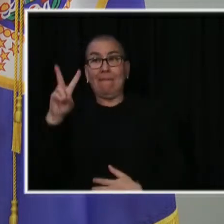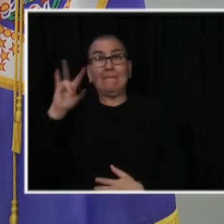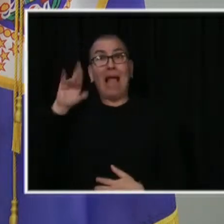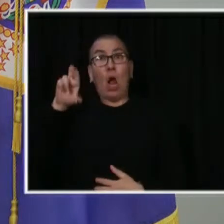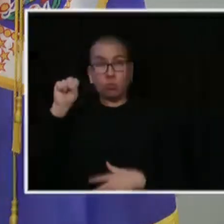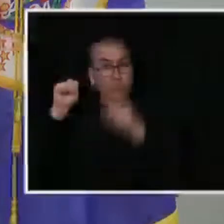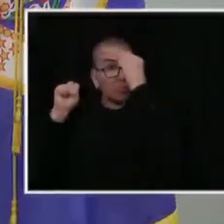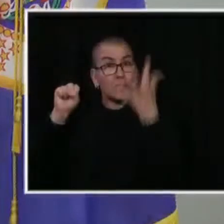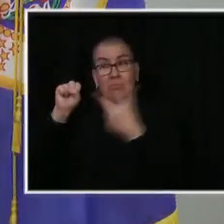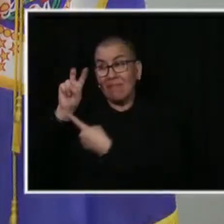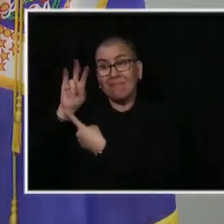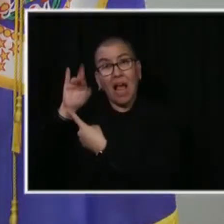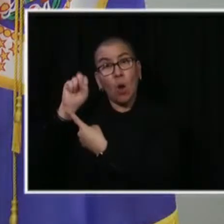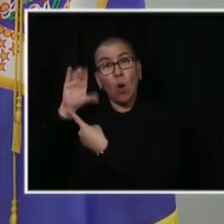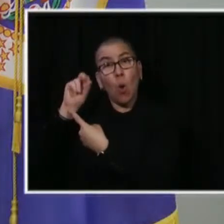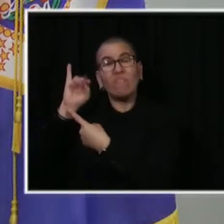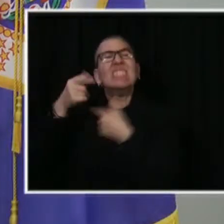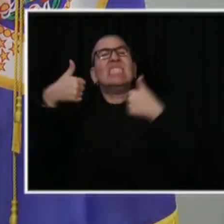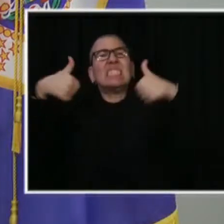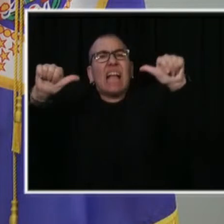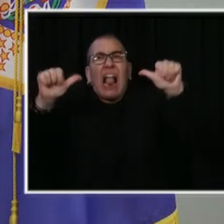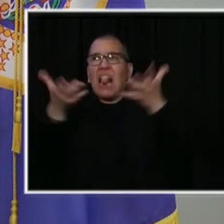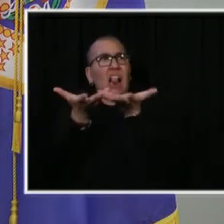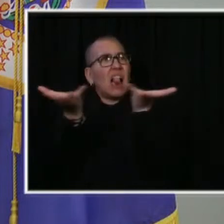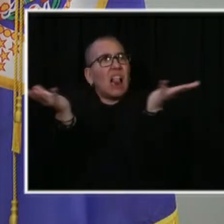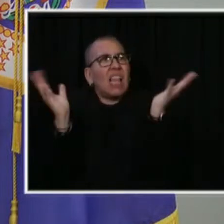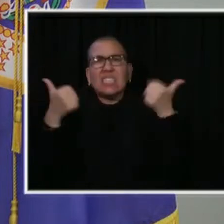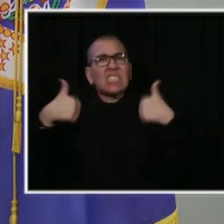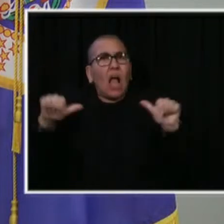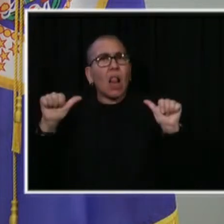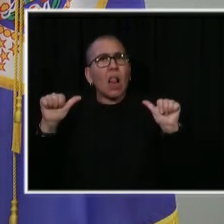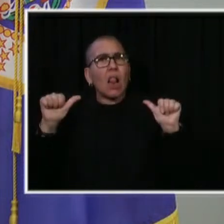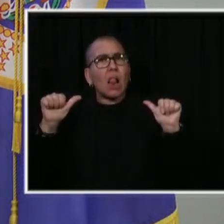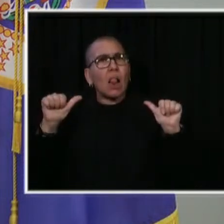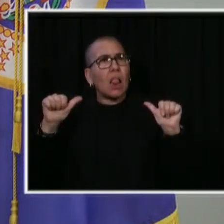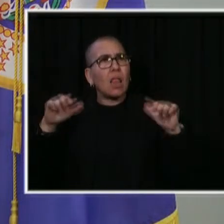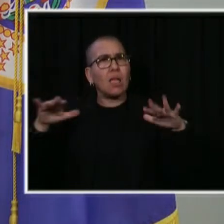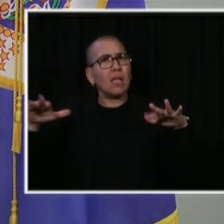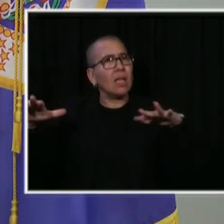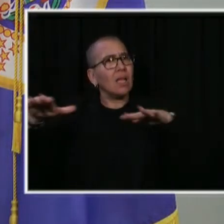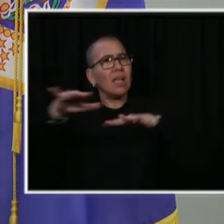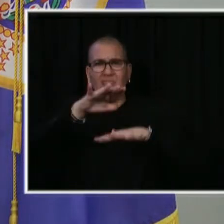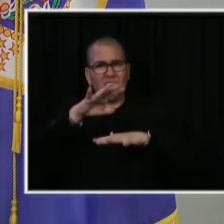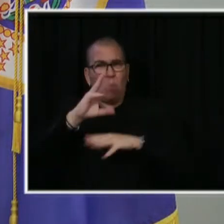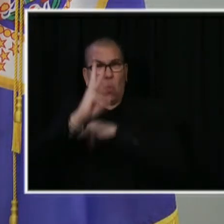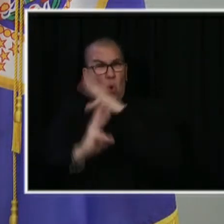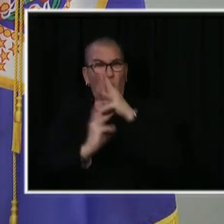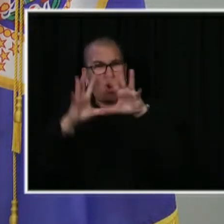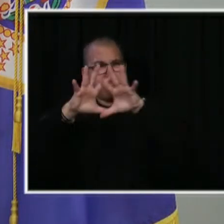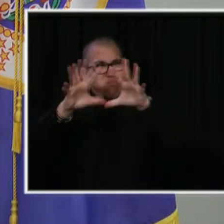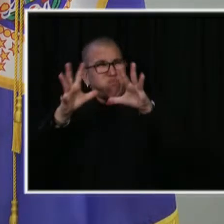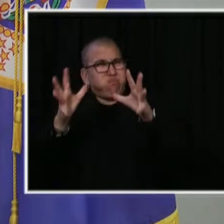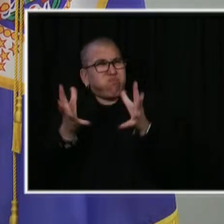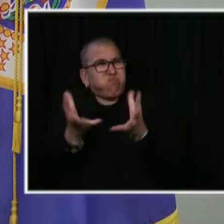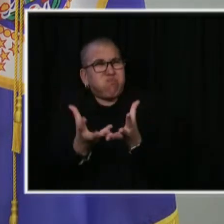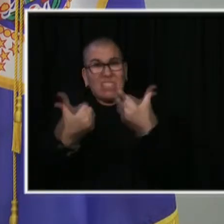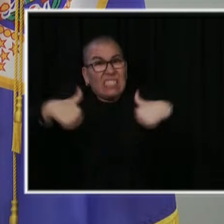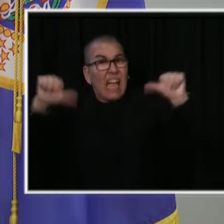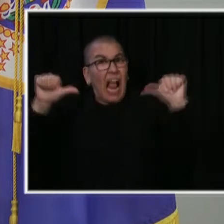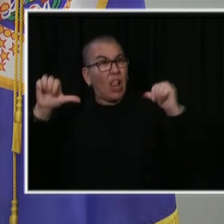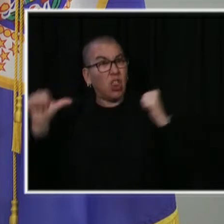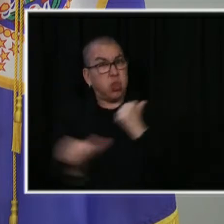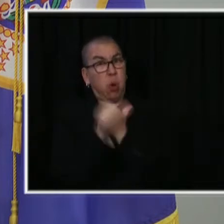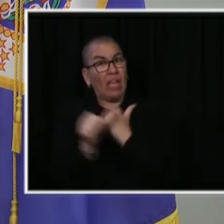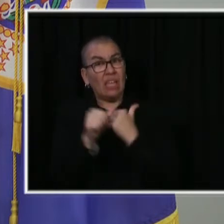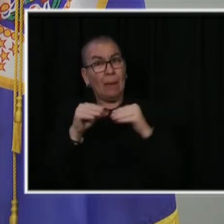still is here at the high case rates that the governor mentioned, and around the world, it remains a threat to all of us.